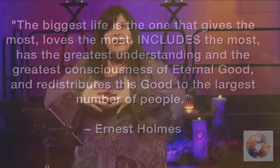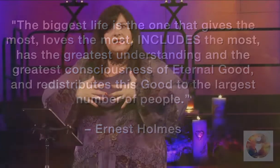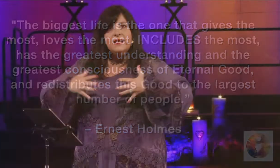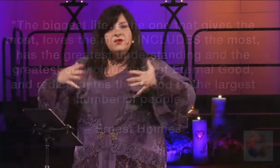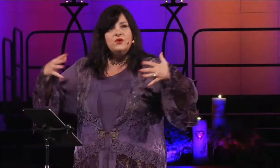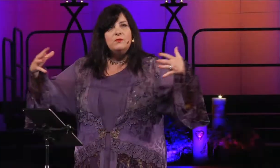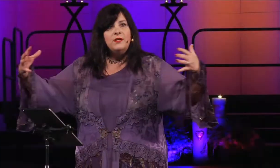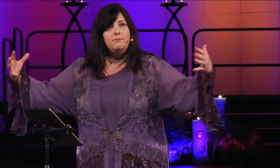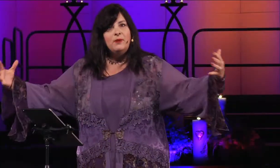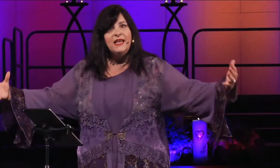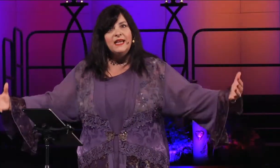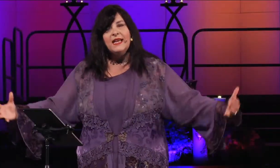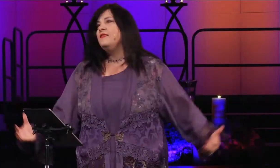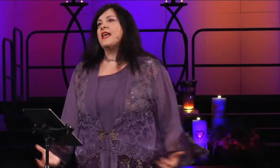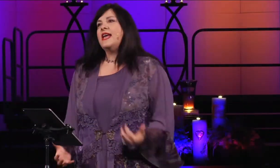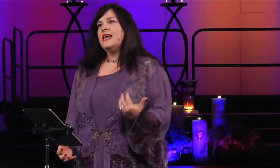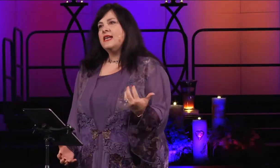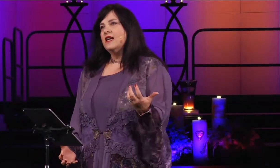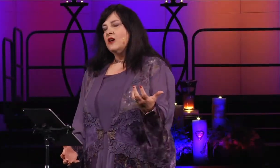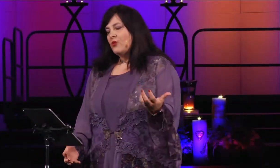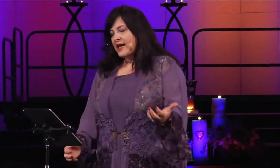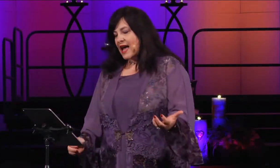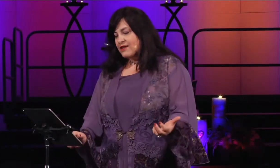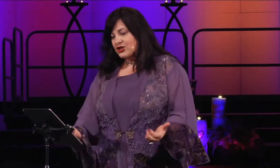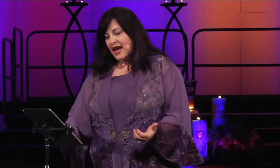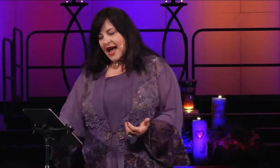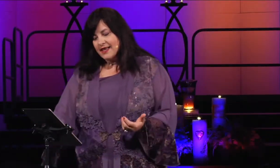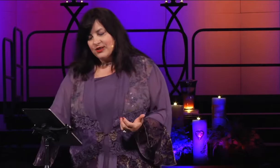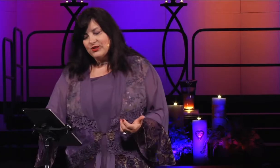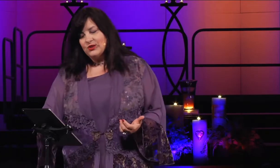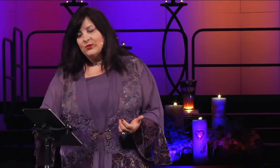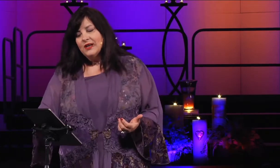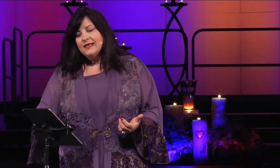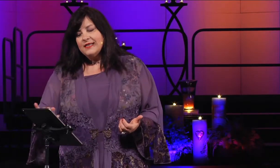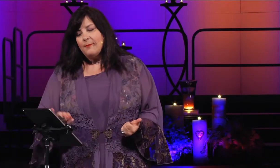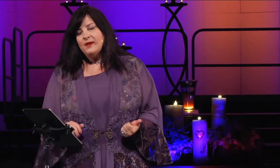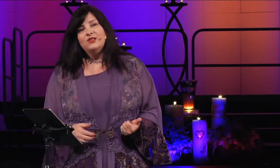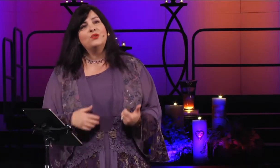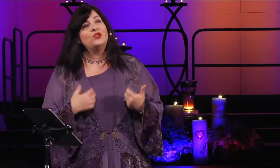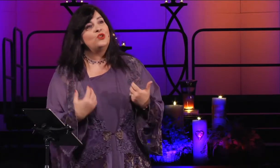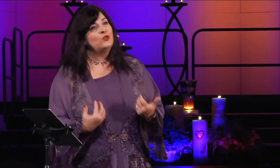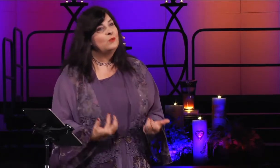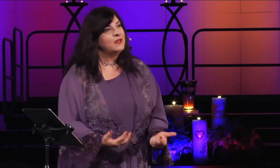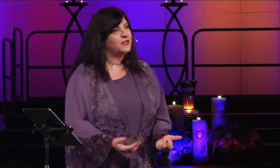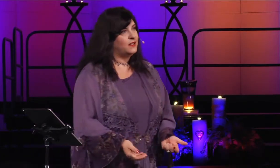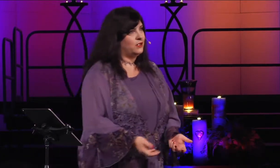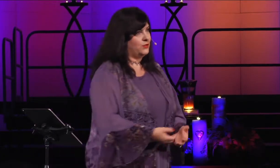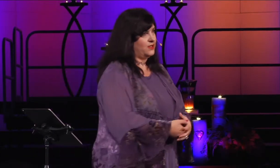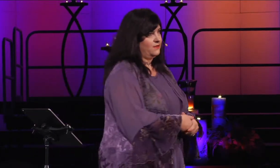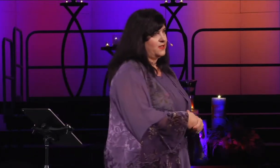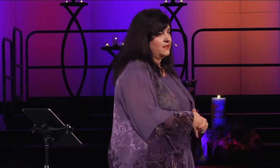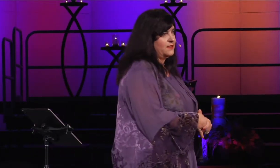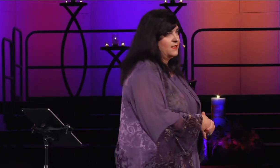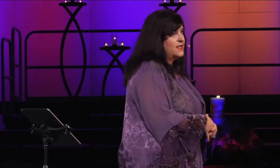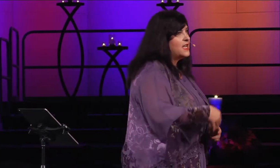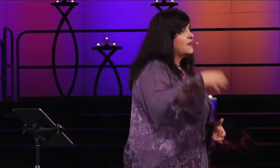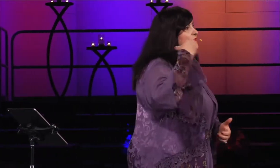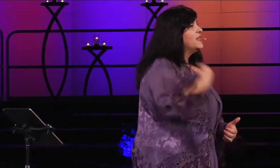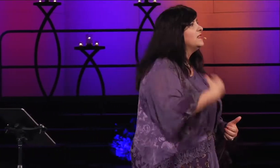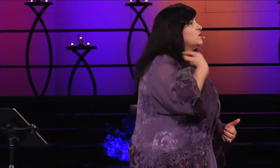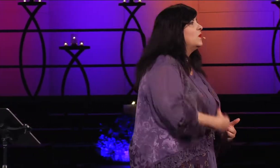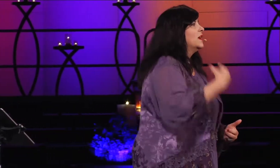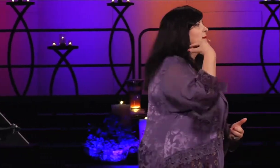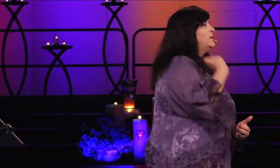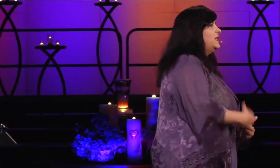He invites us to be big. And then we have a challenge to step into human inclusiveness.